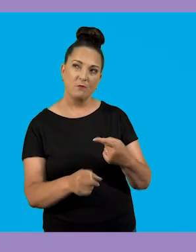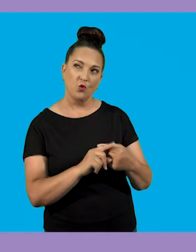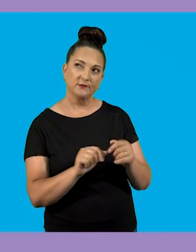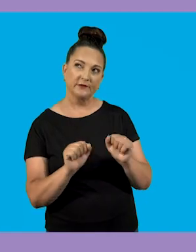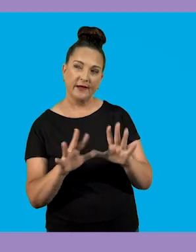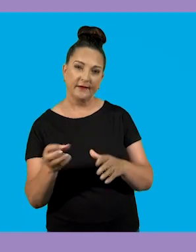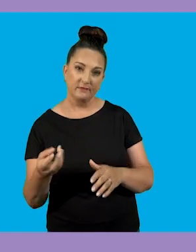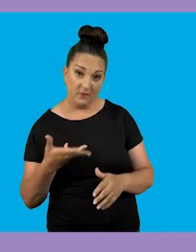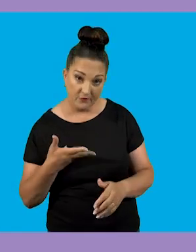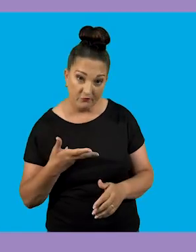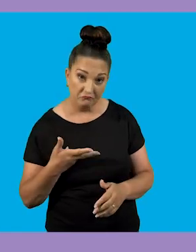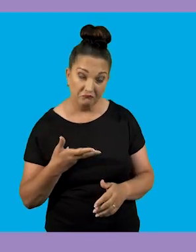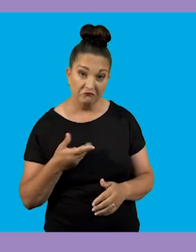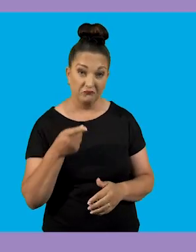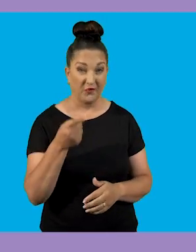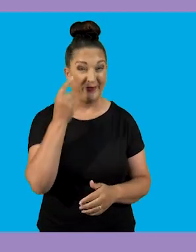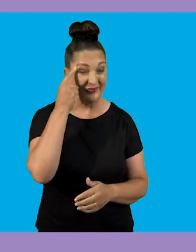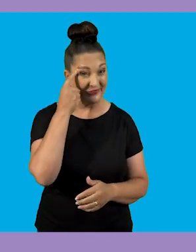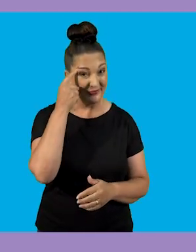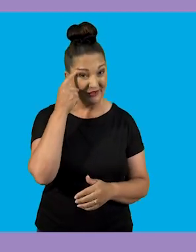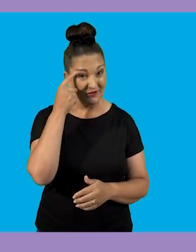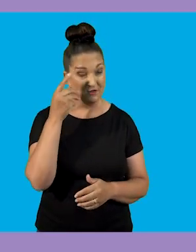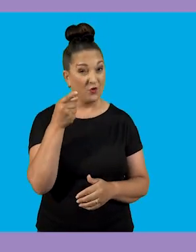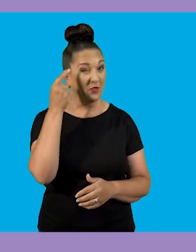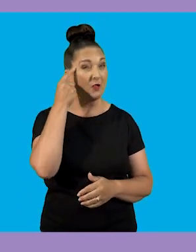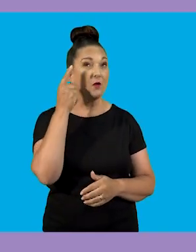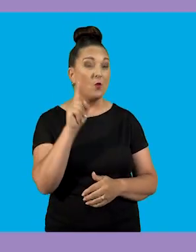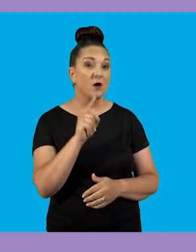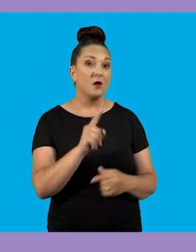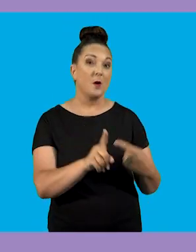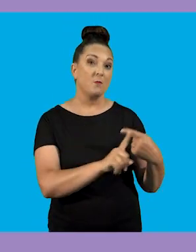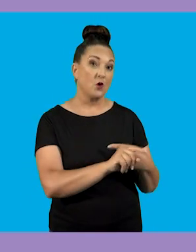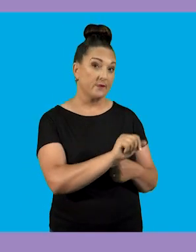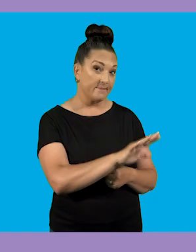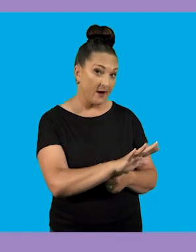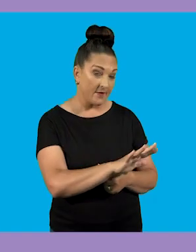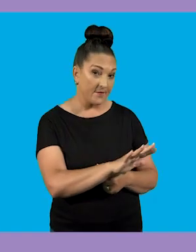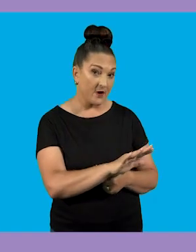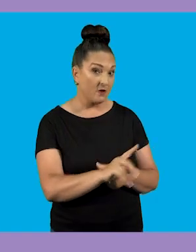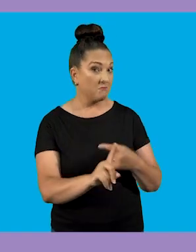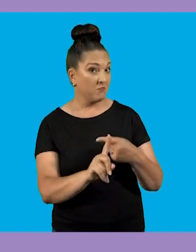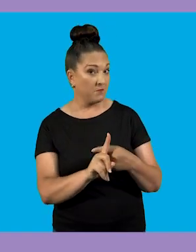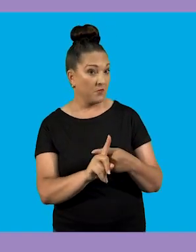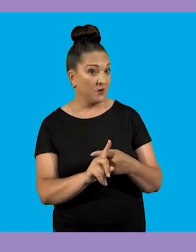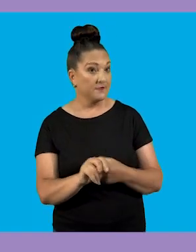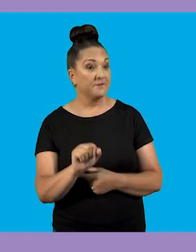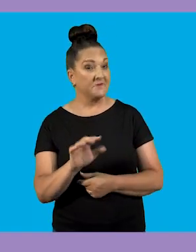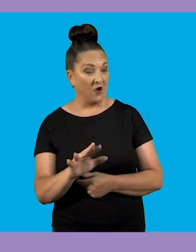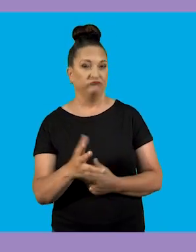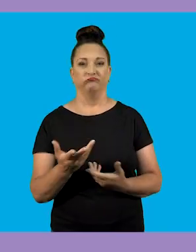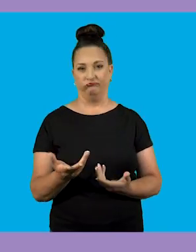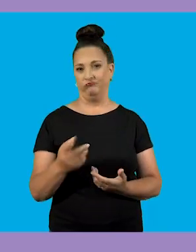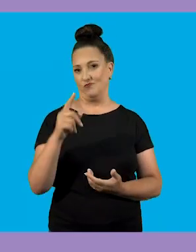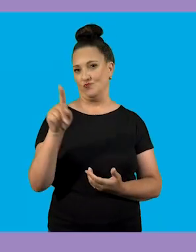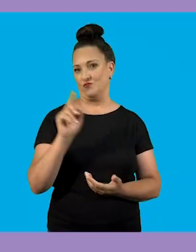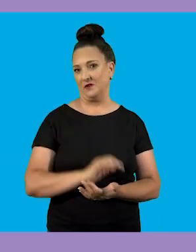10. So those factors, you must have thought of them now. Yes, if you are thinking of a positive 5 and a positive 5, then you